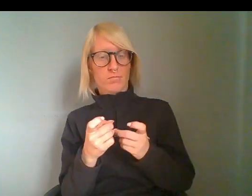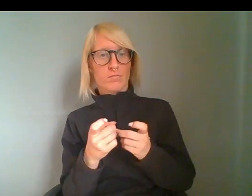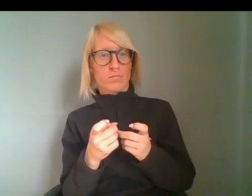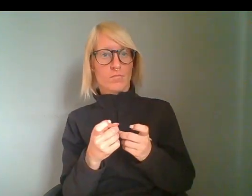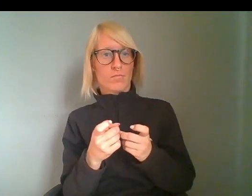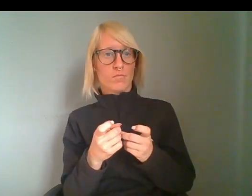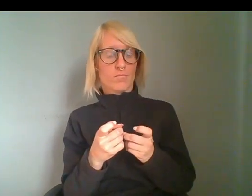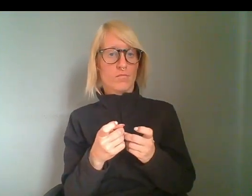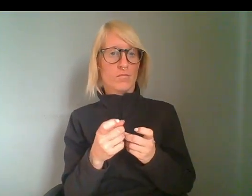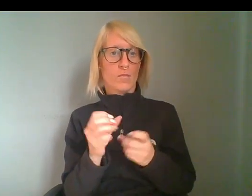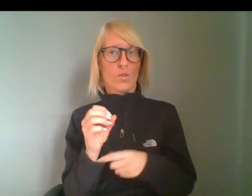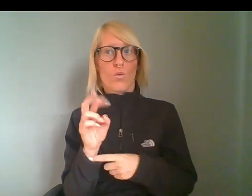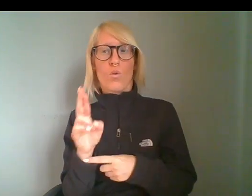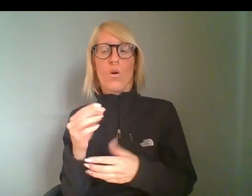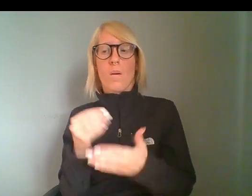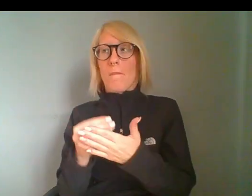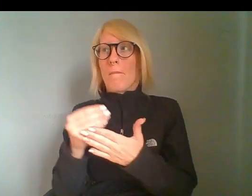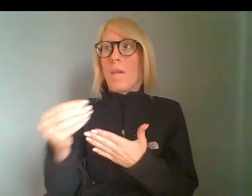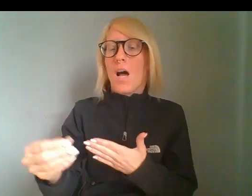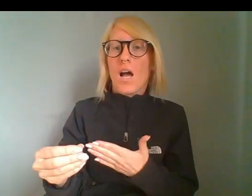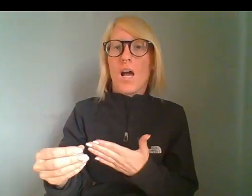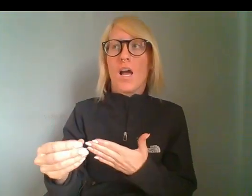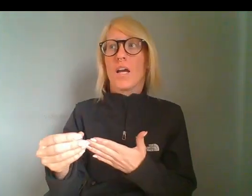you know, to buy a product, for example?